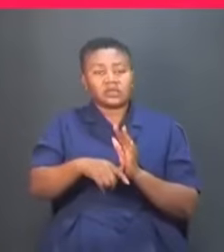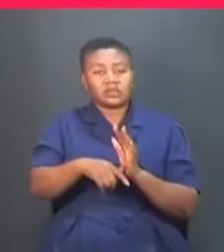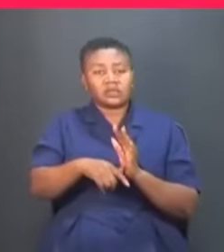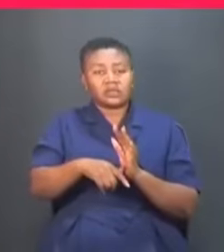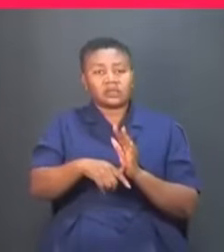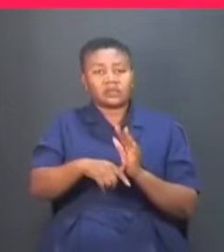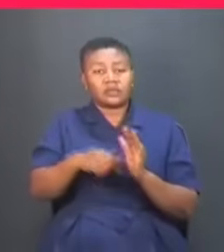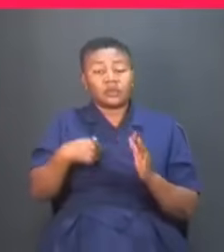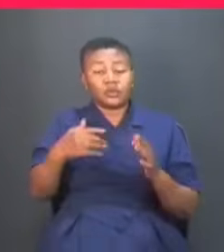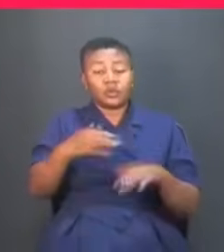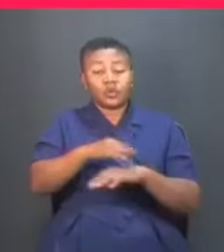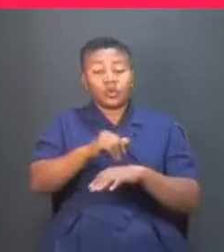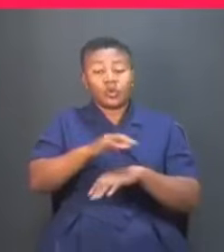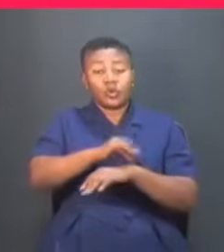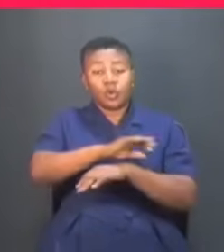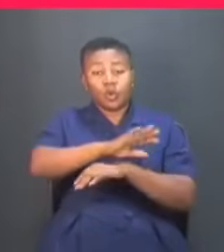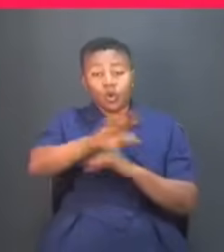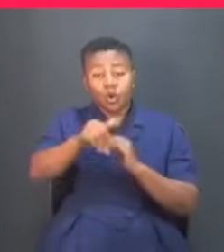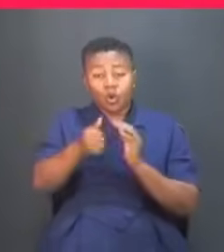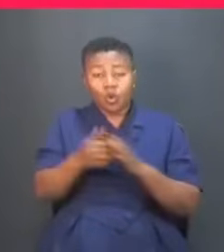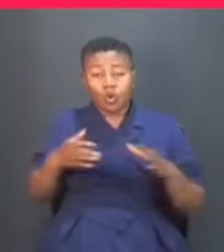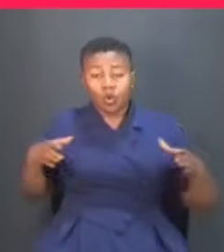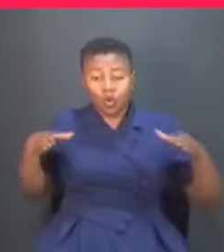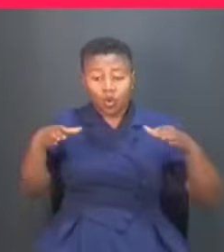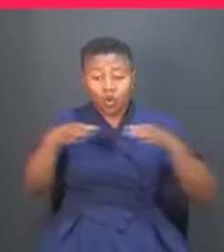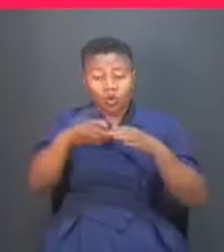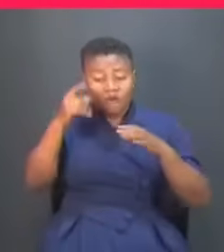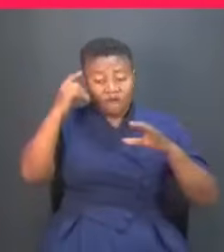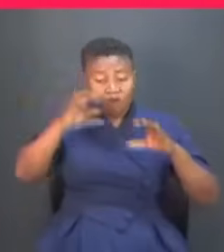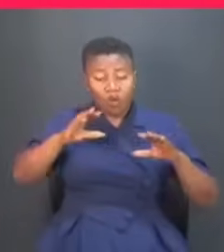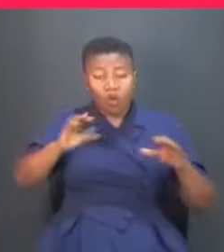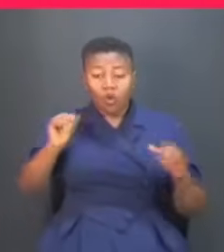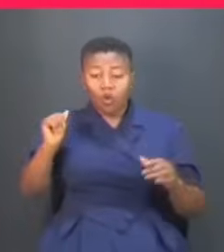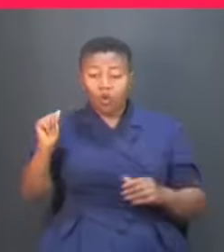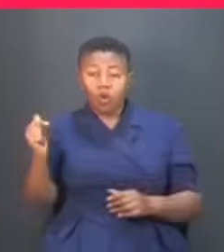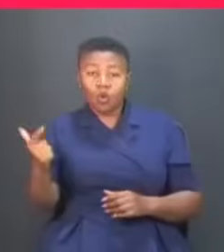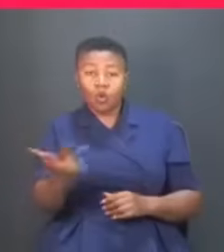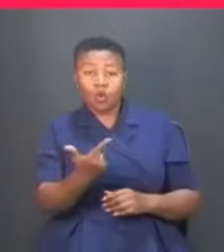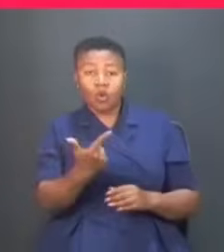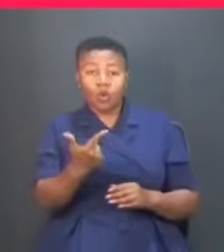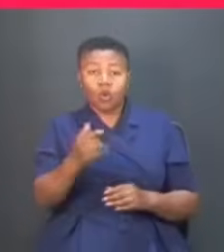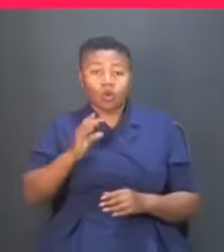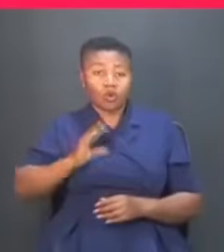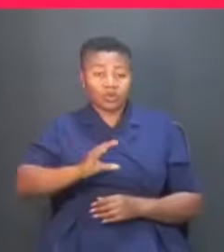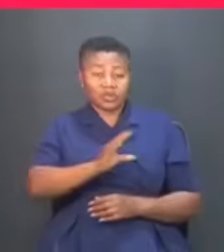reconstitute the House into a committee of the whole.